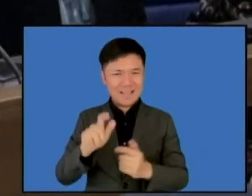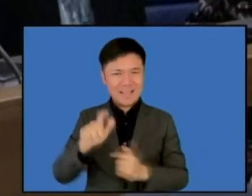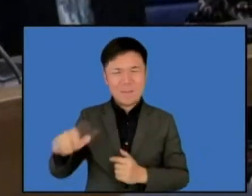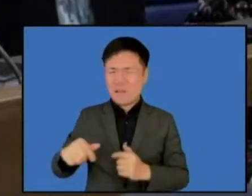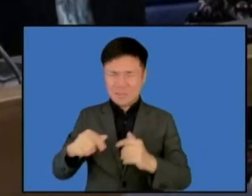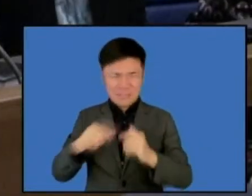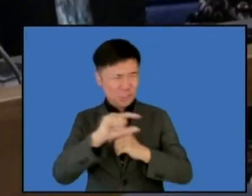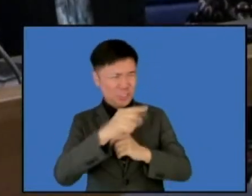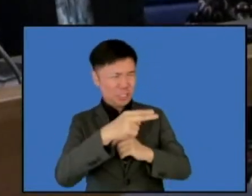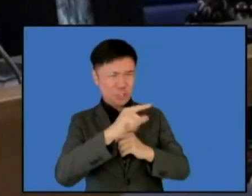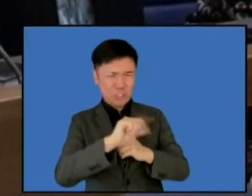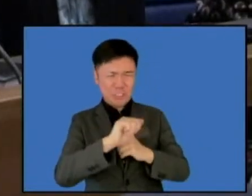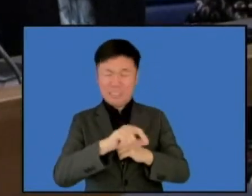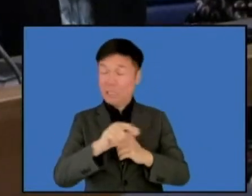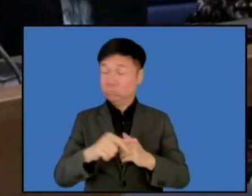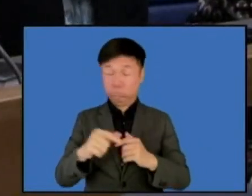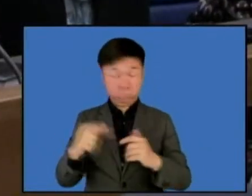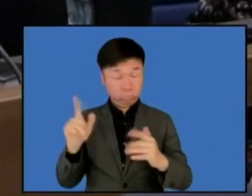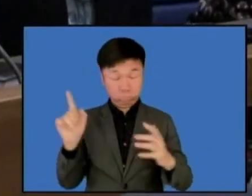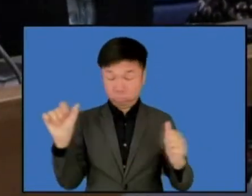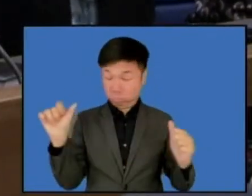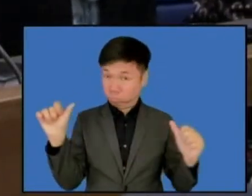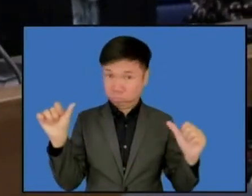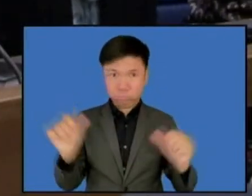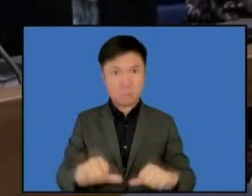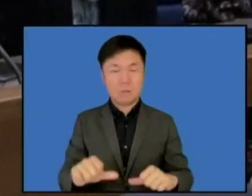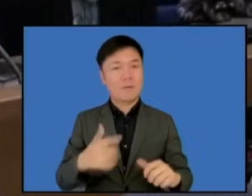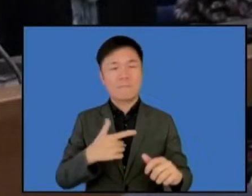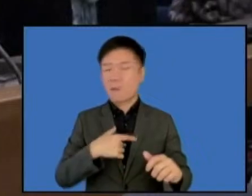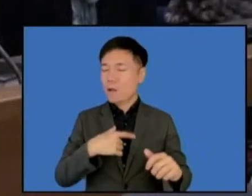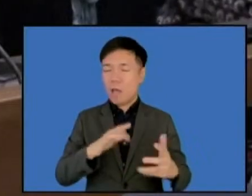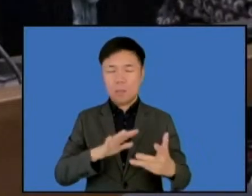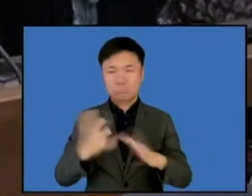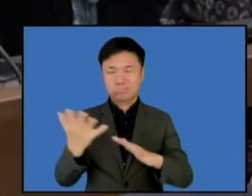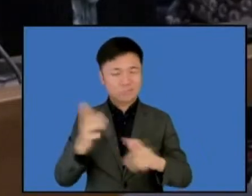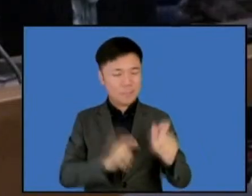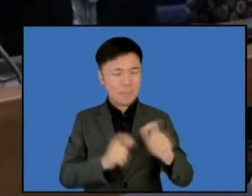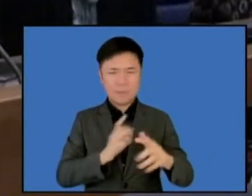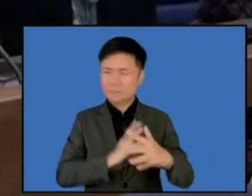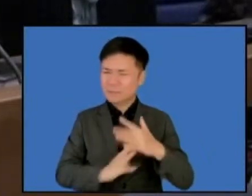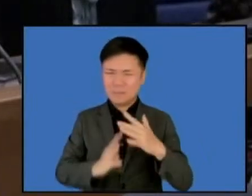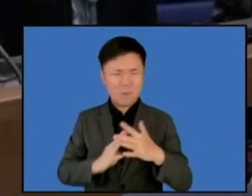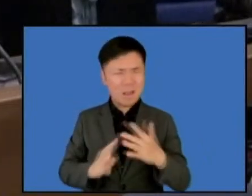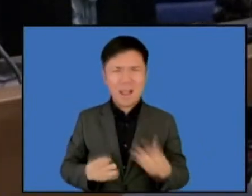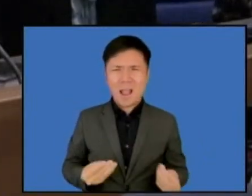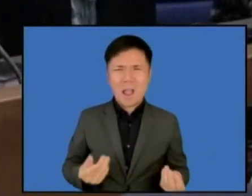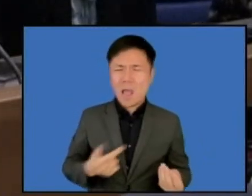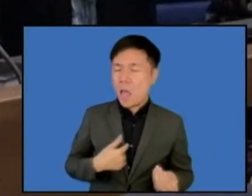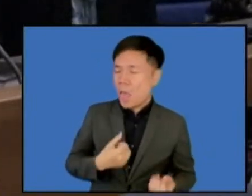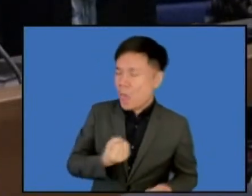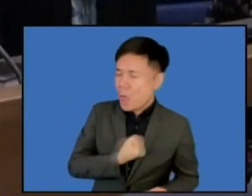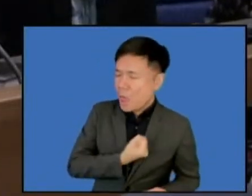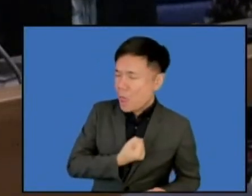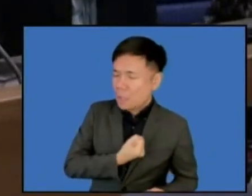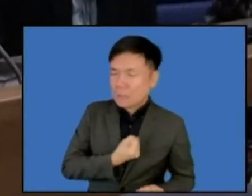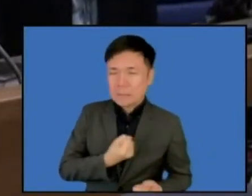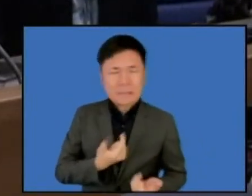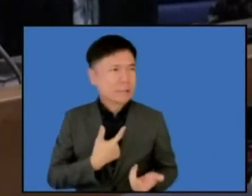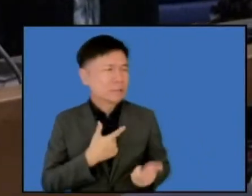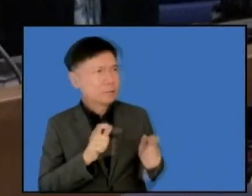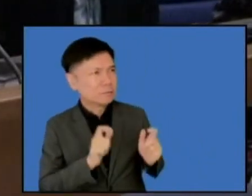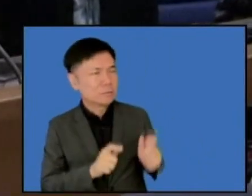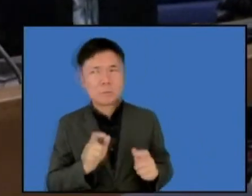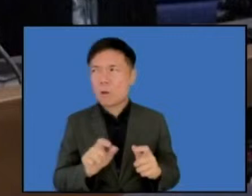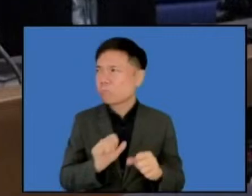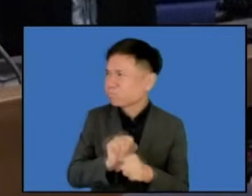serious issue with numerous consequences. Now, migration is not becoming a choice. Many people are forced to unwillingly leave and go away.